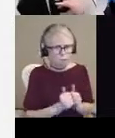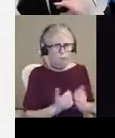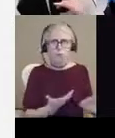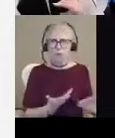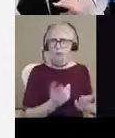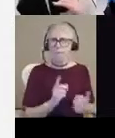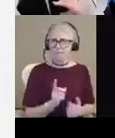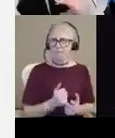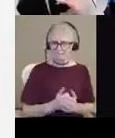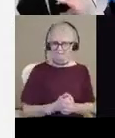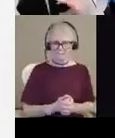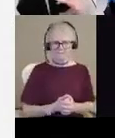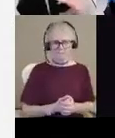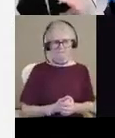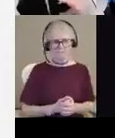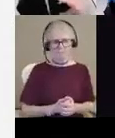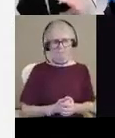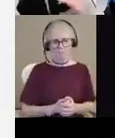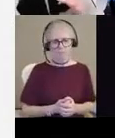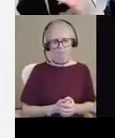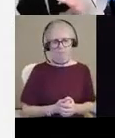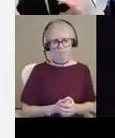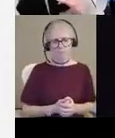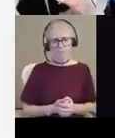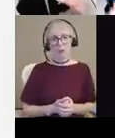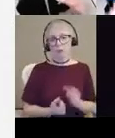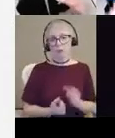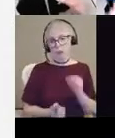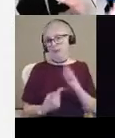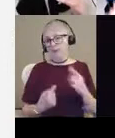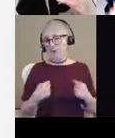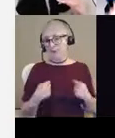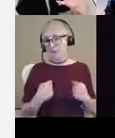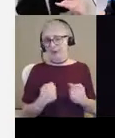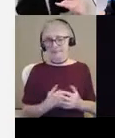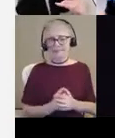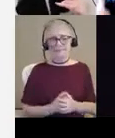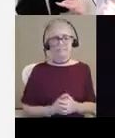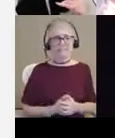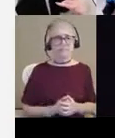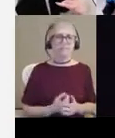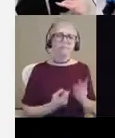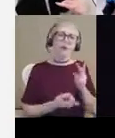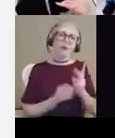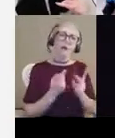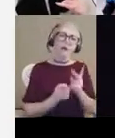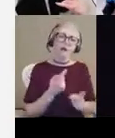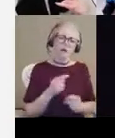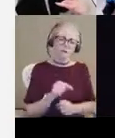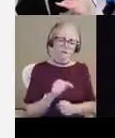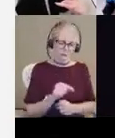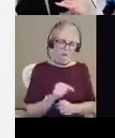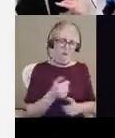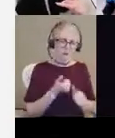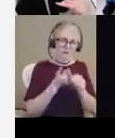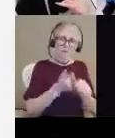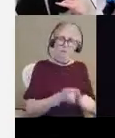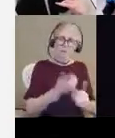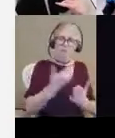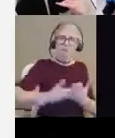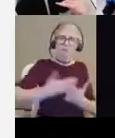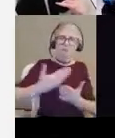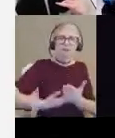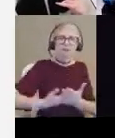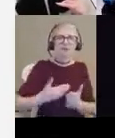what is and what isn't accessible. So really, really key for me. Another one is supporting documentation. So I've got an example here from Xerti